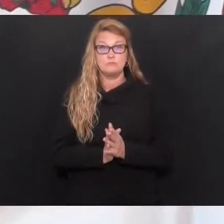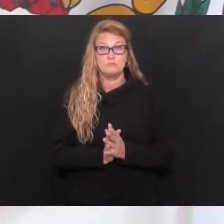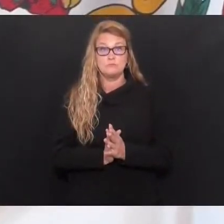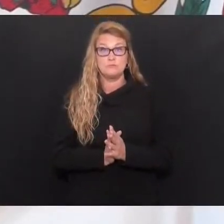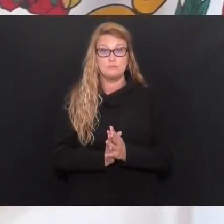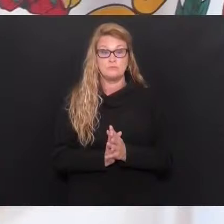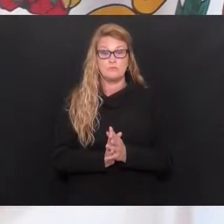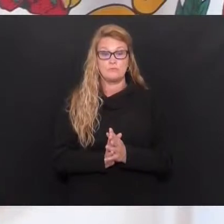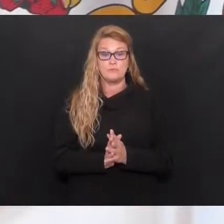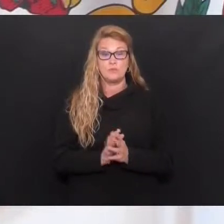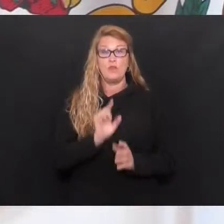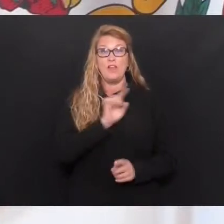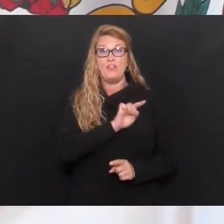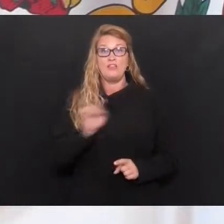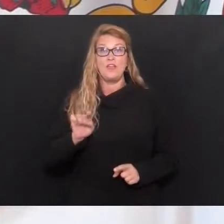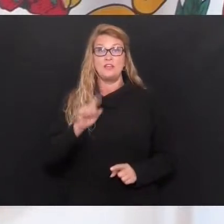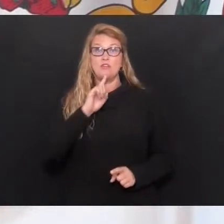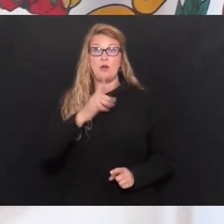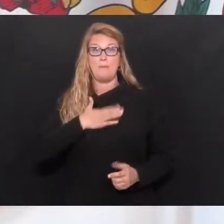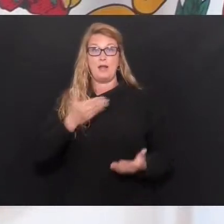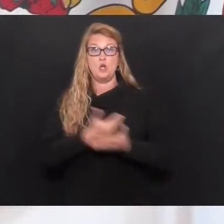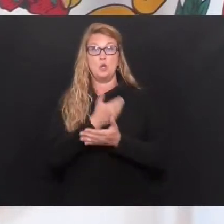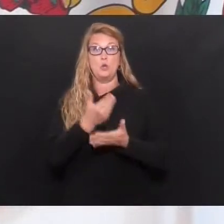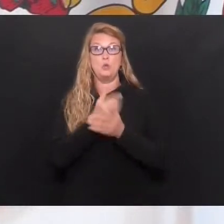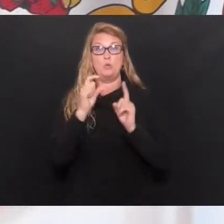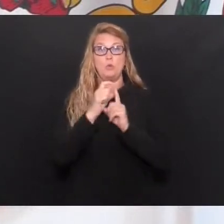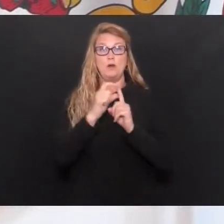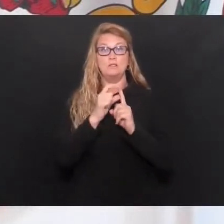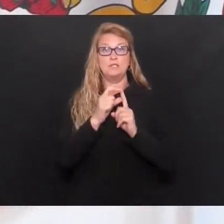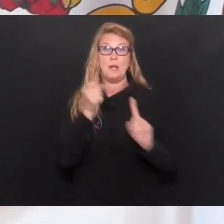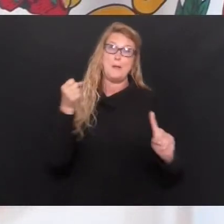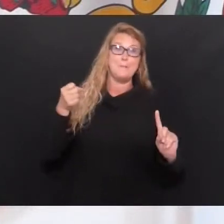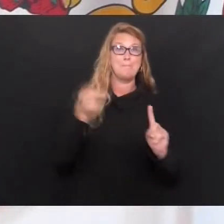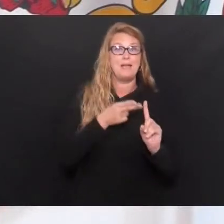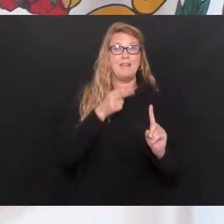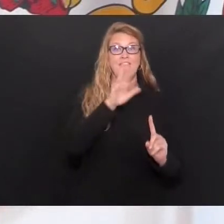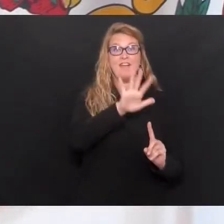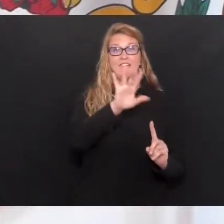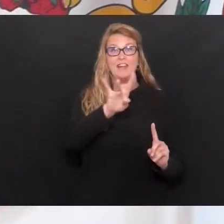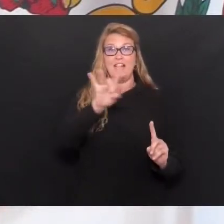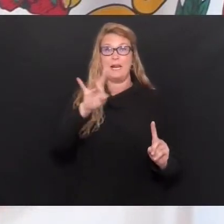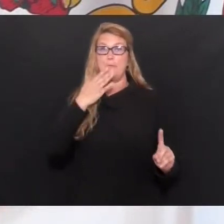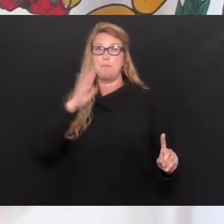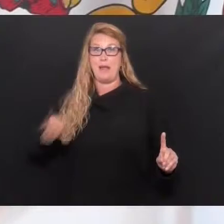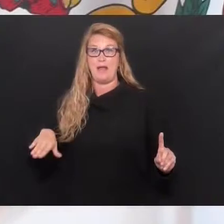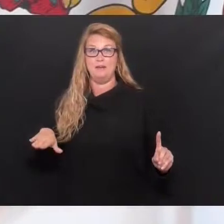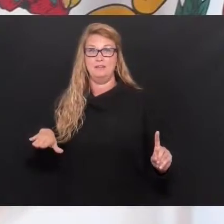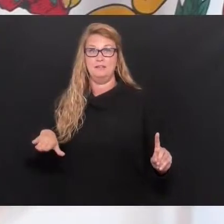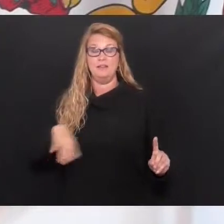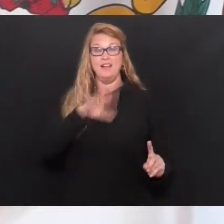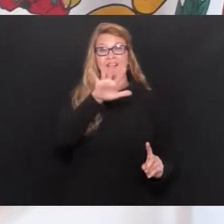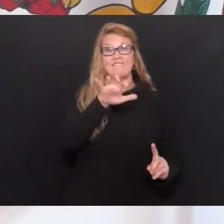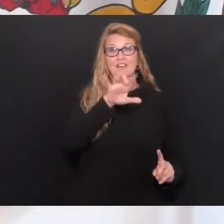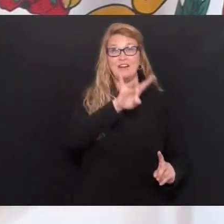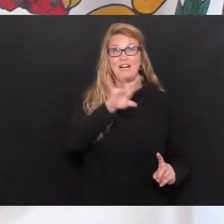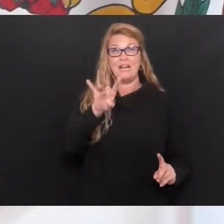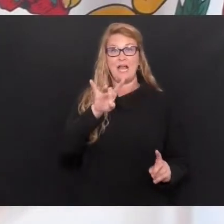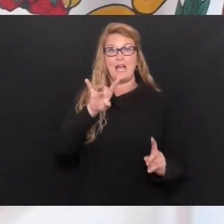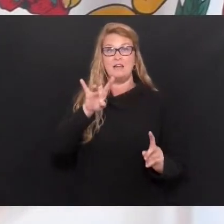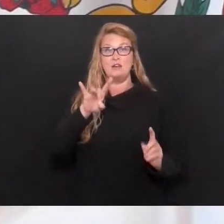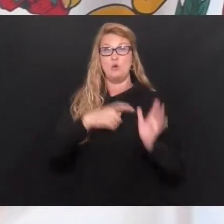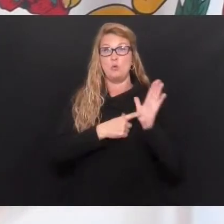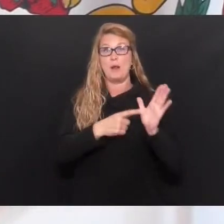these are my new words. Beat 588 bad. 588 represents 40%